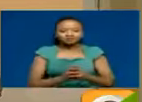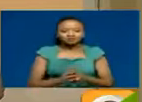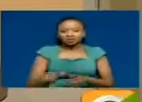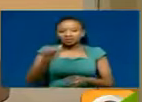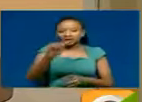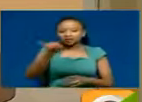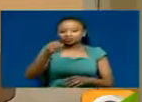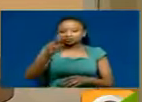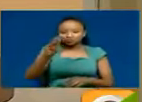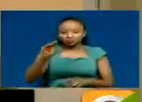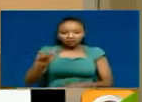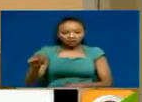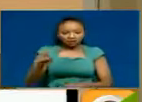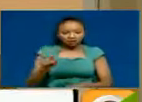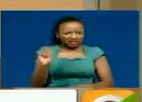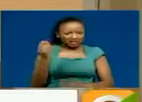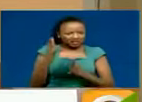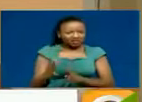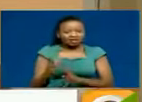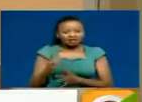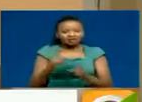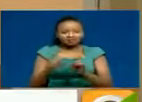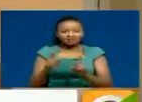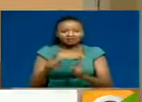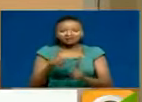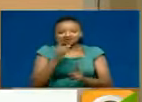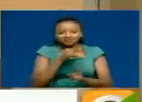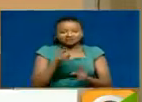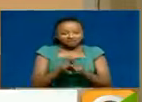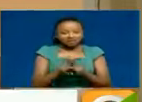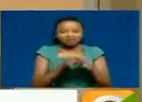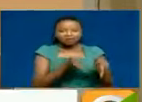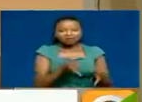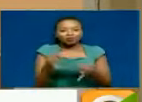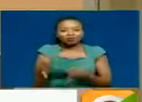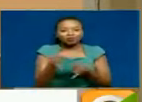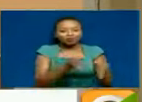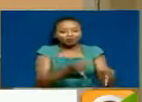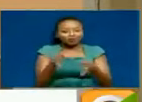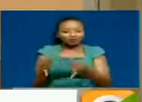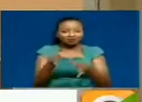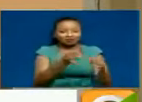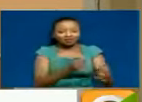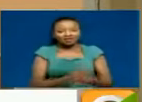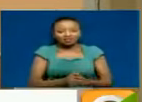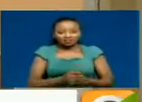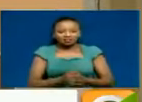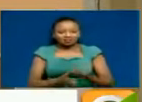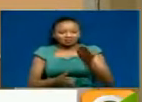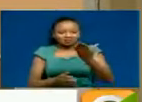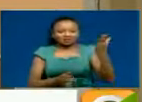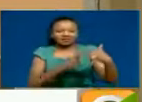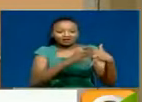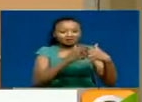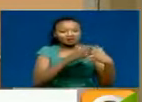Ajuma Nasenyana is one of the very few Kenyans to have walked the international runway alongside supermodels Naomi, Campbell